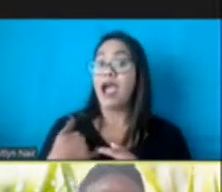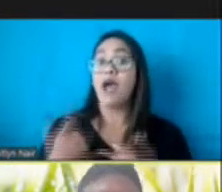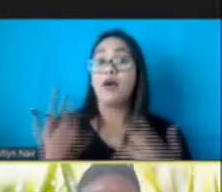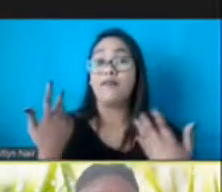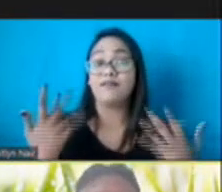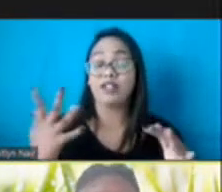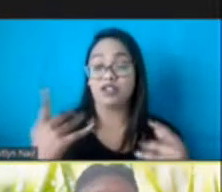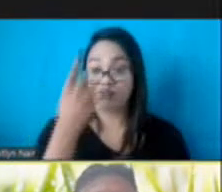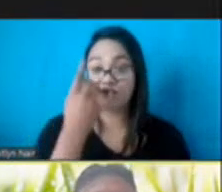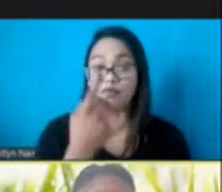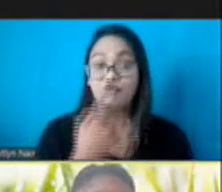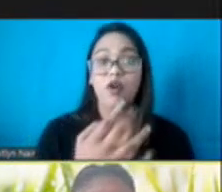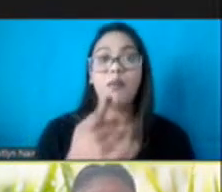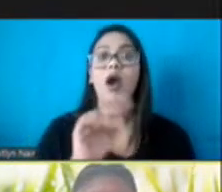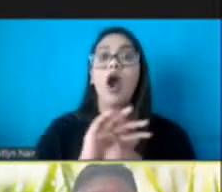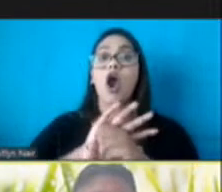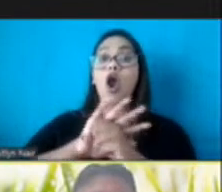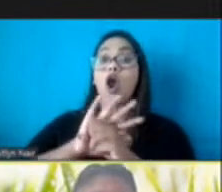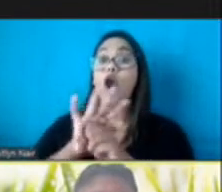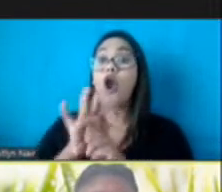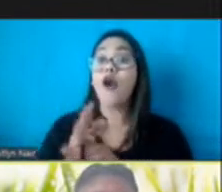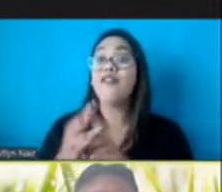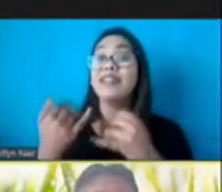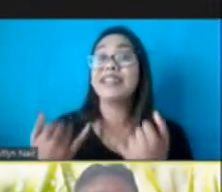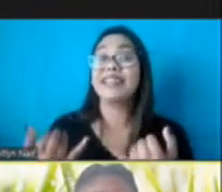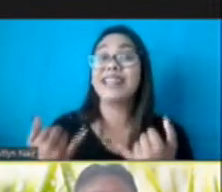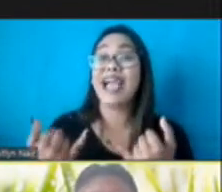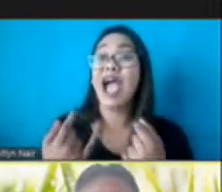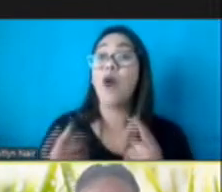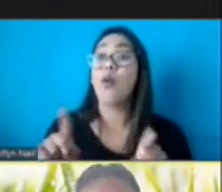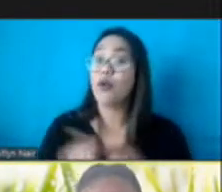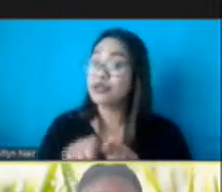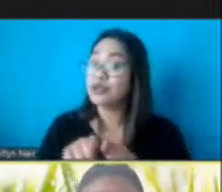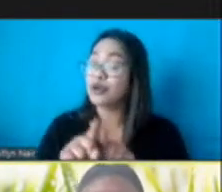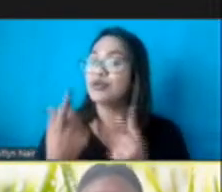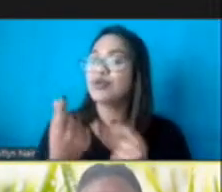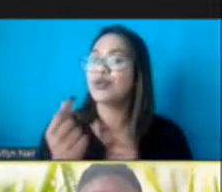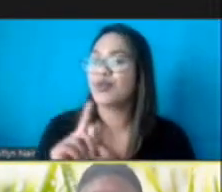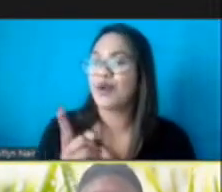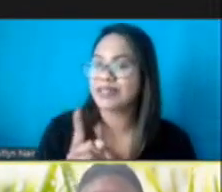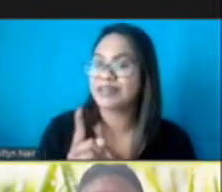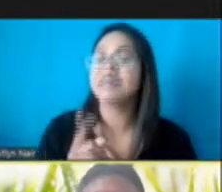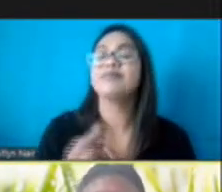COVID. What has COVID done to trauma? Well, we know that, and this is just